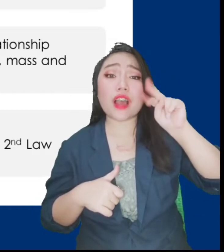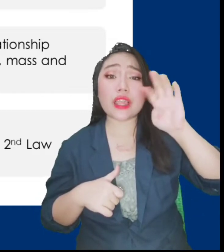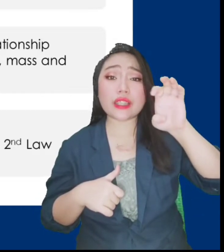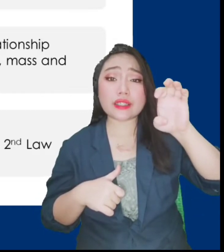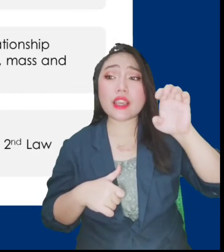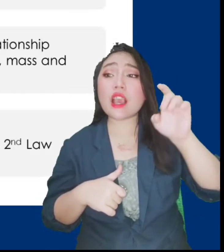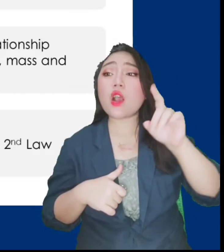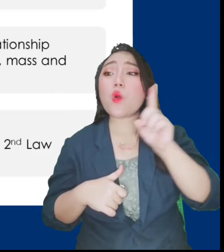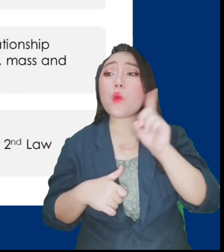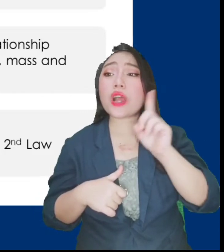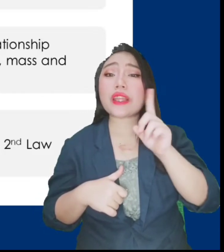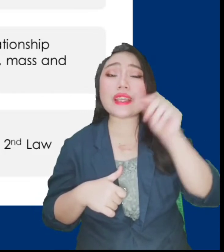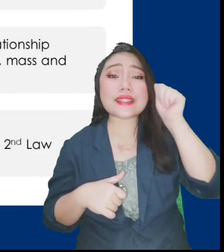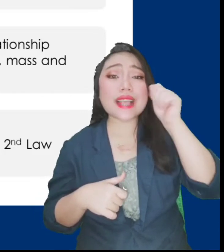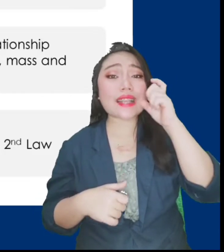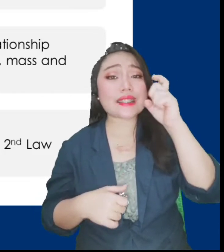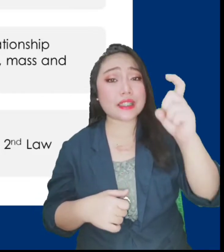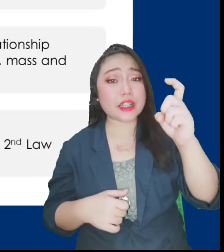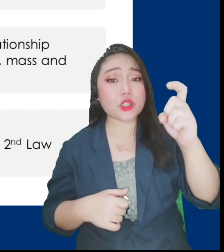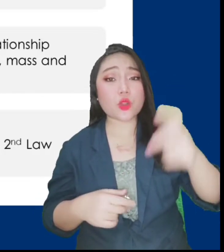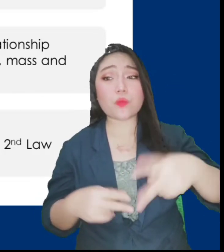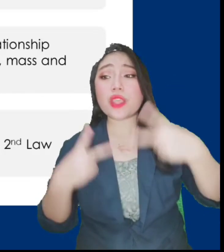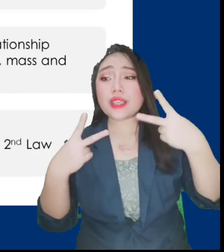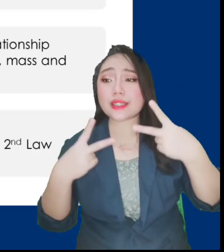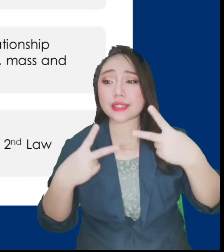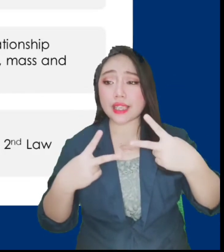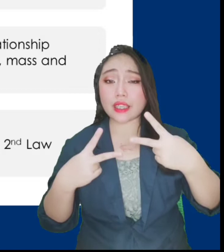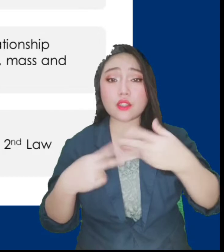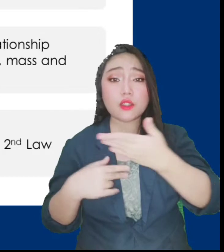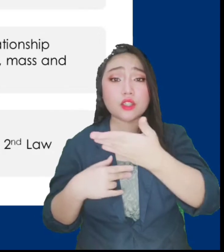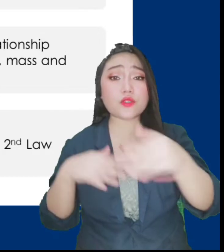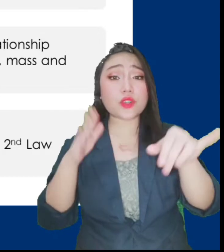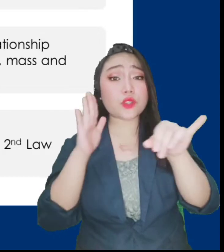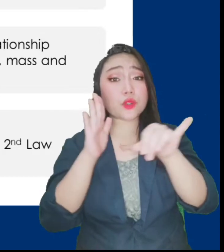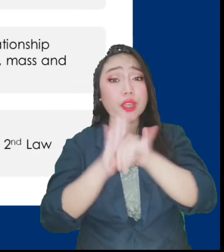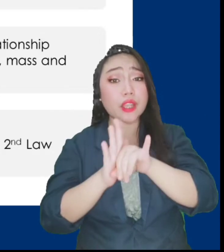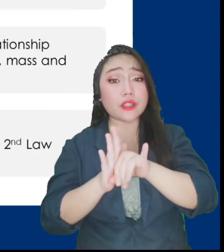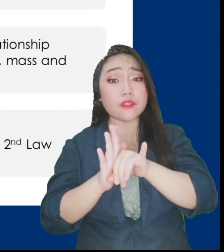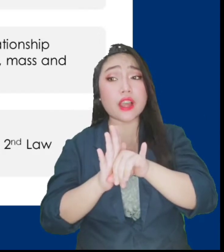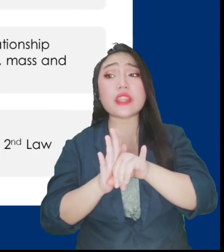first define what is acceleration. Second,